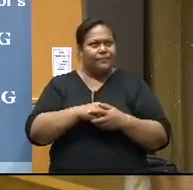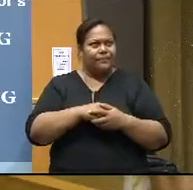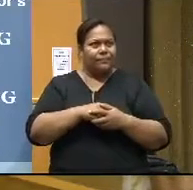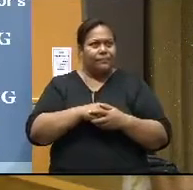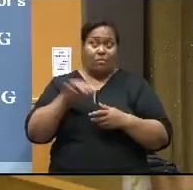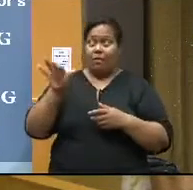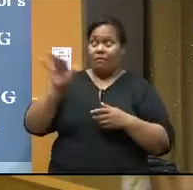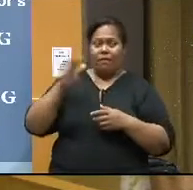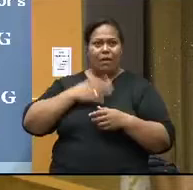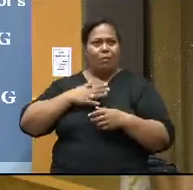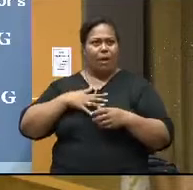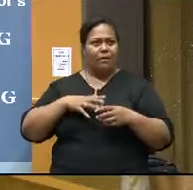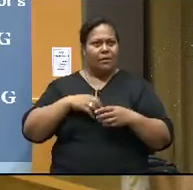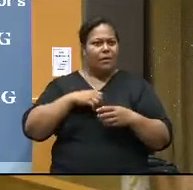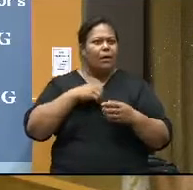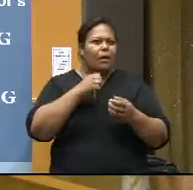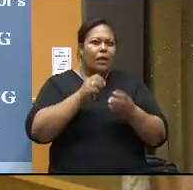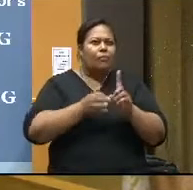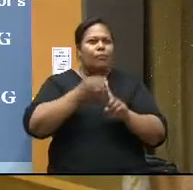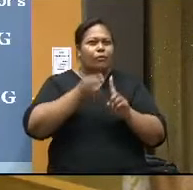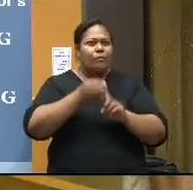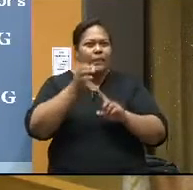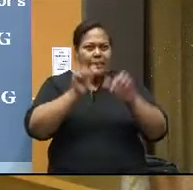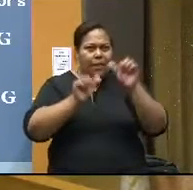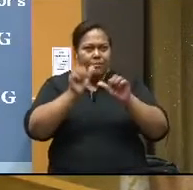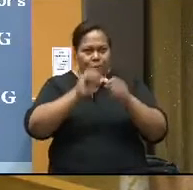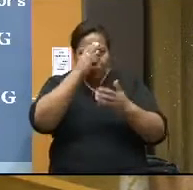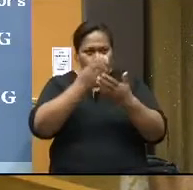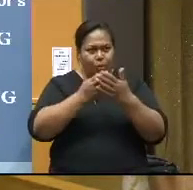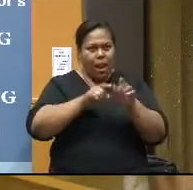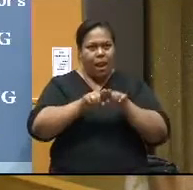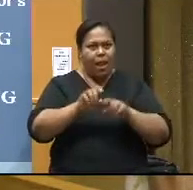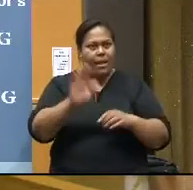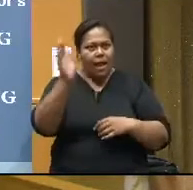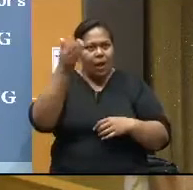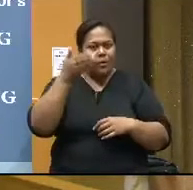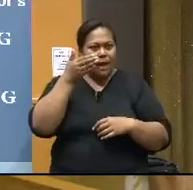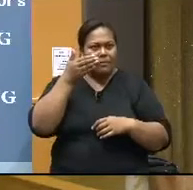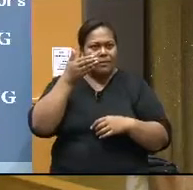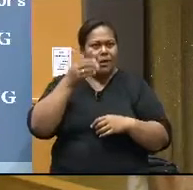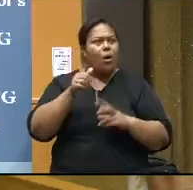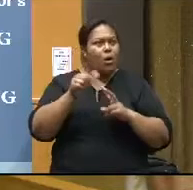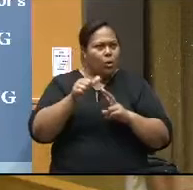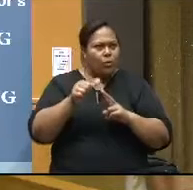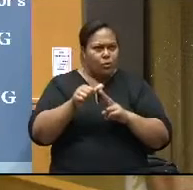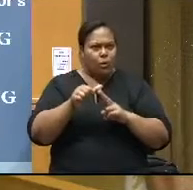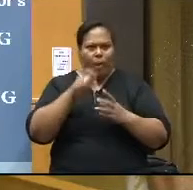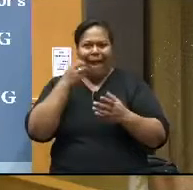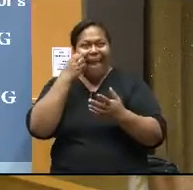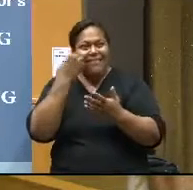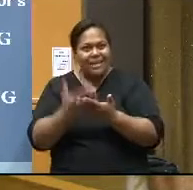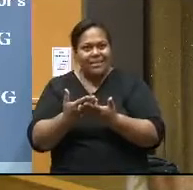significant improvement in the assessment of student learning outcomes, including the use of direct evidence to assess